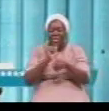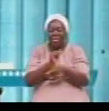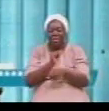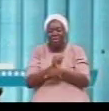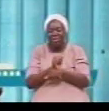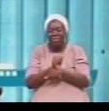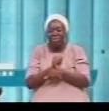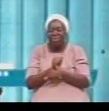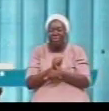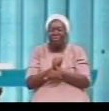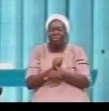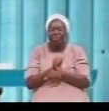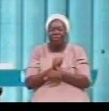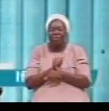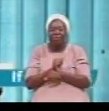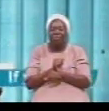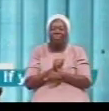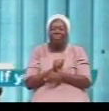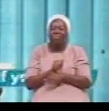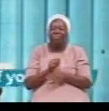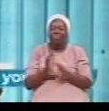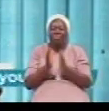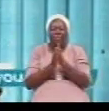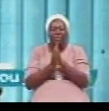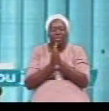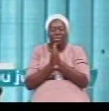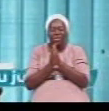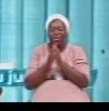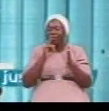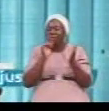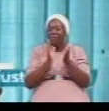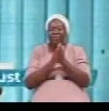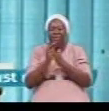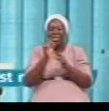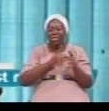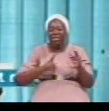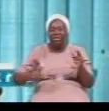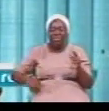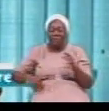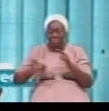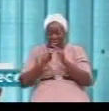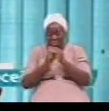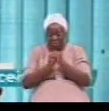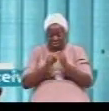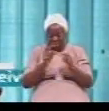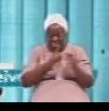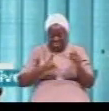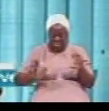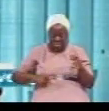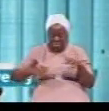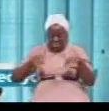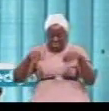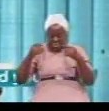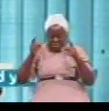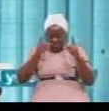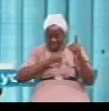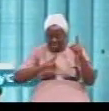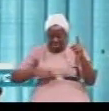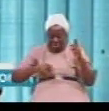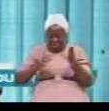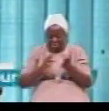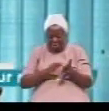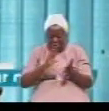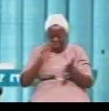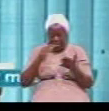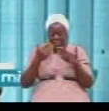wonders. Please lift up your voice and praise the Lord. Let's worship Him. Let's give Him glory. Let's thank the